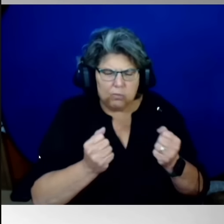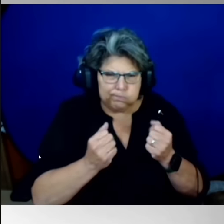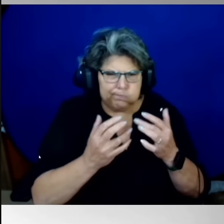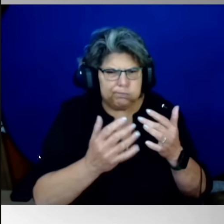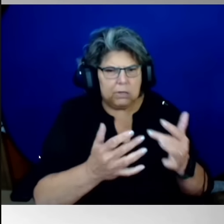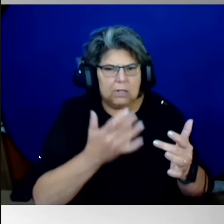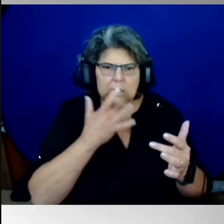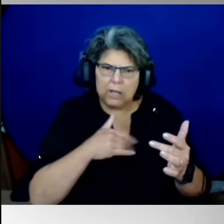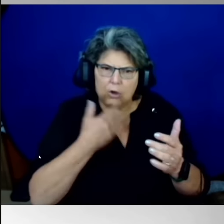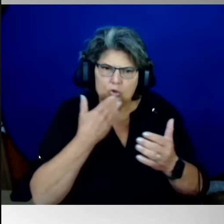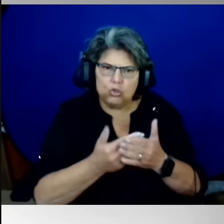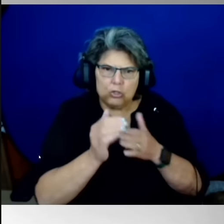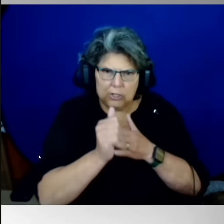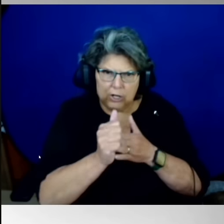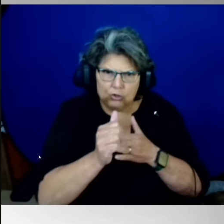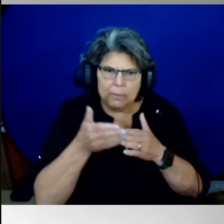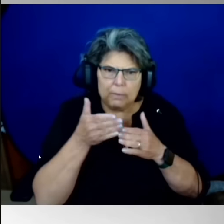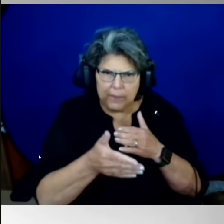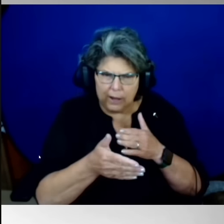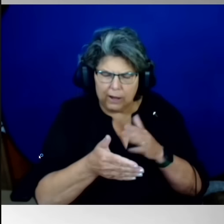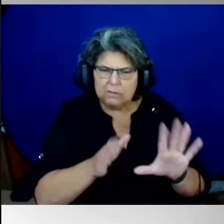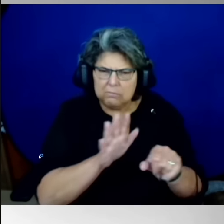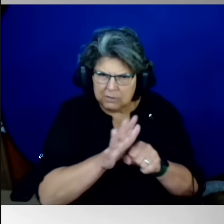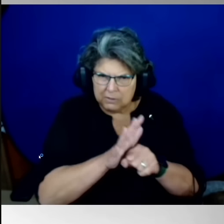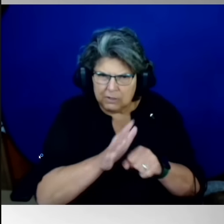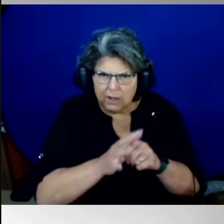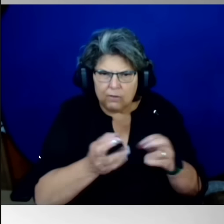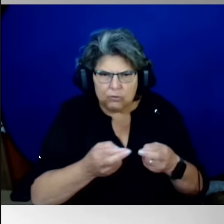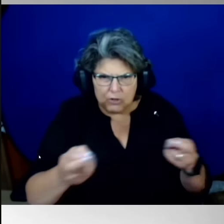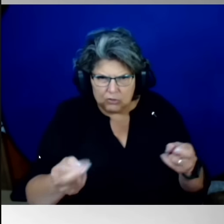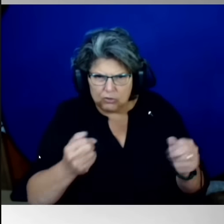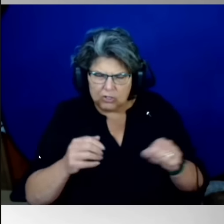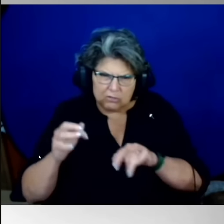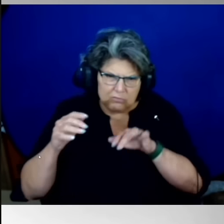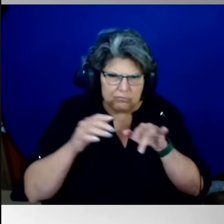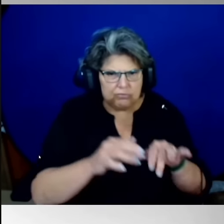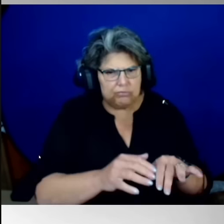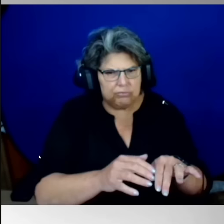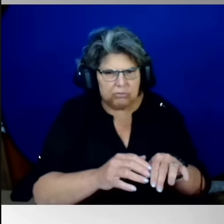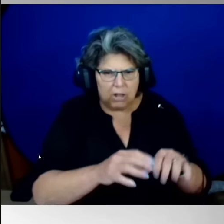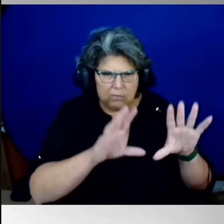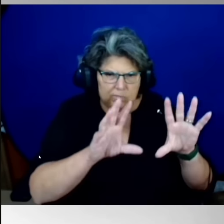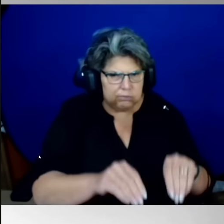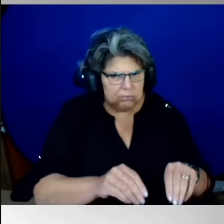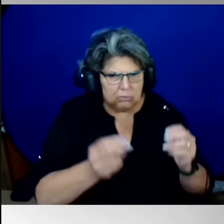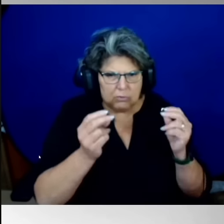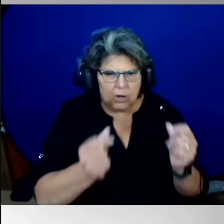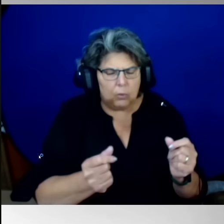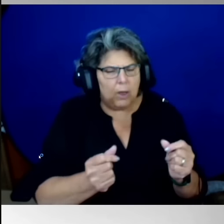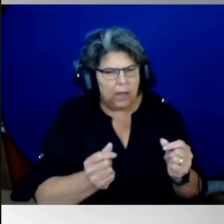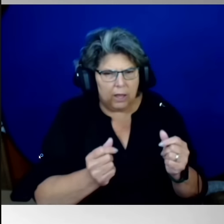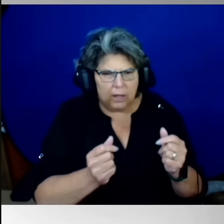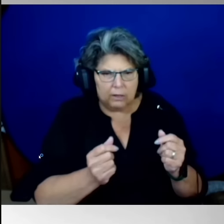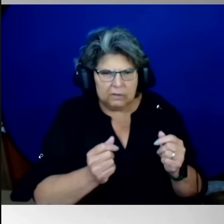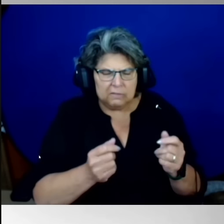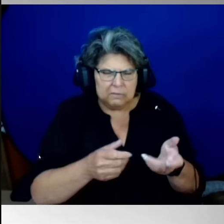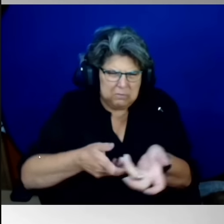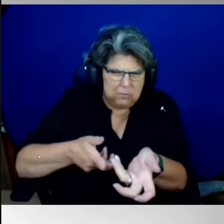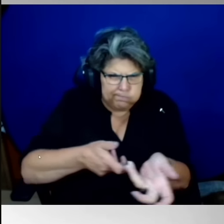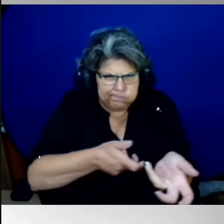leadership in there. We had the right amount of resources to jump on it right away. They were able to go direct on it as much as